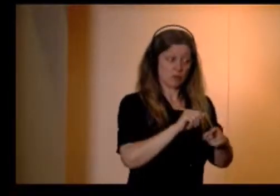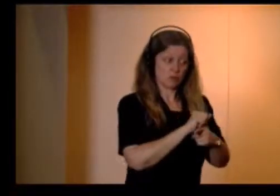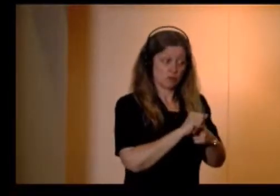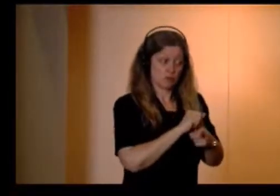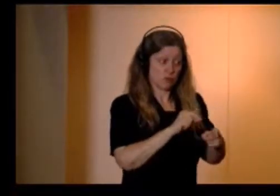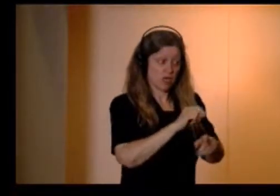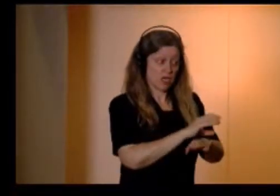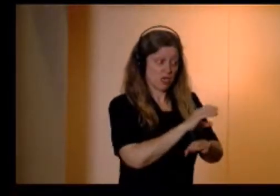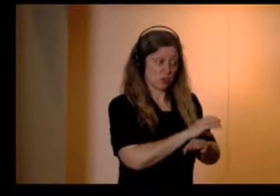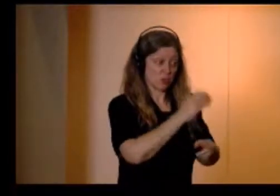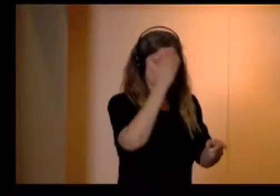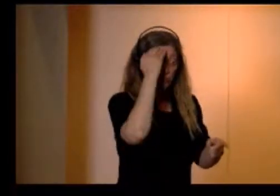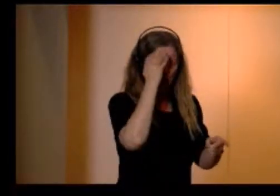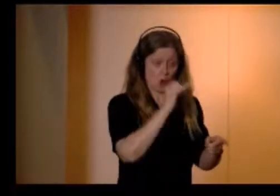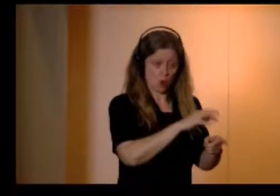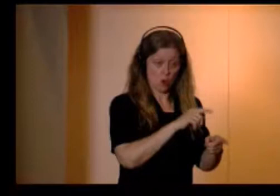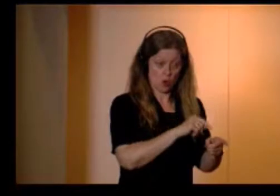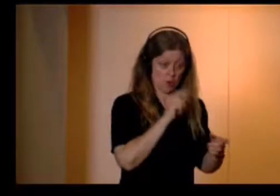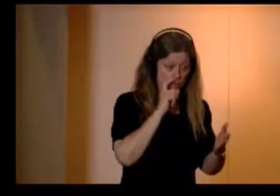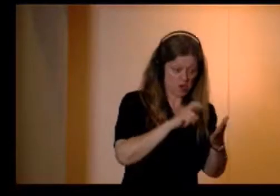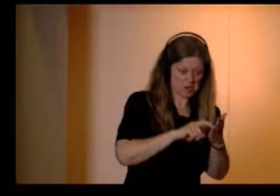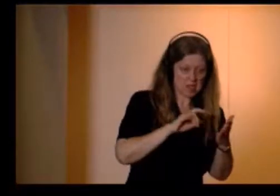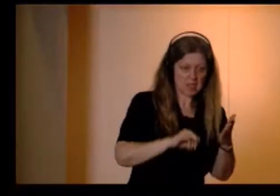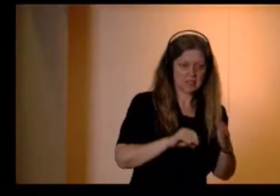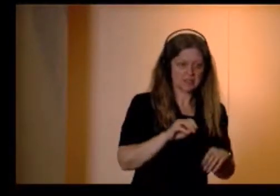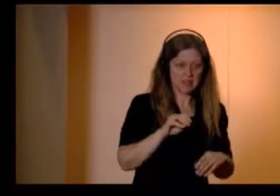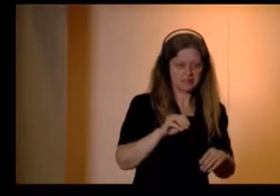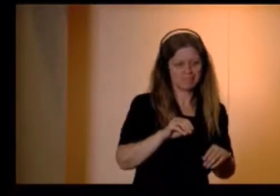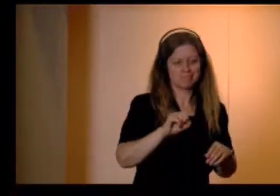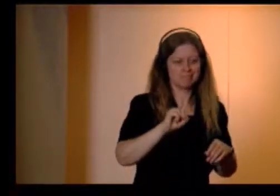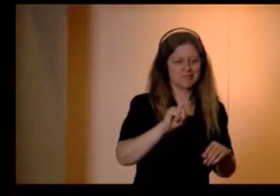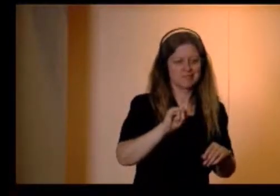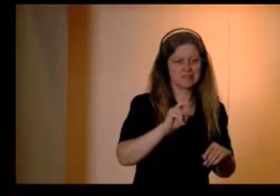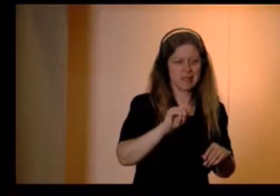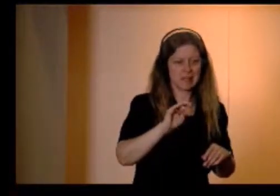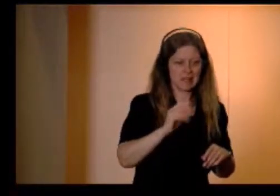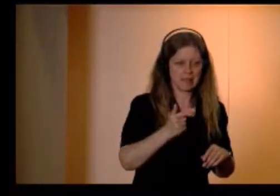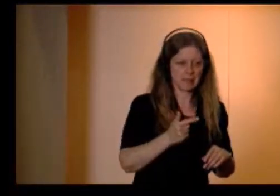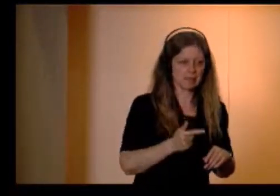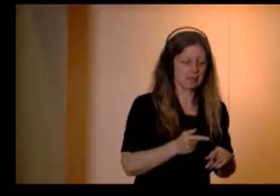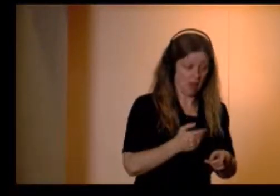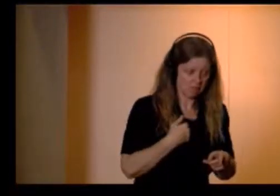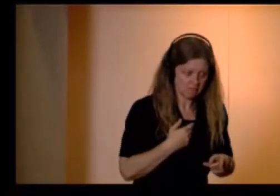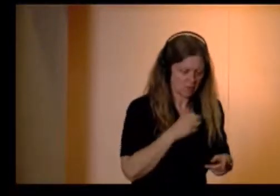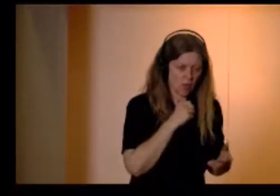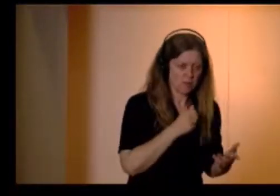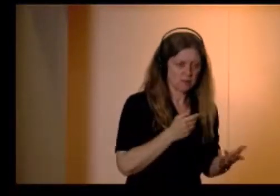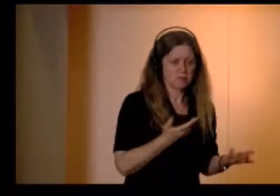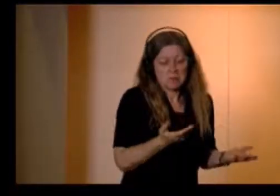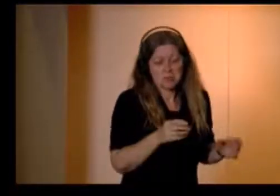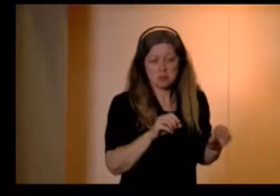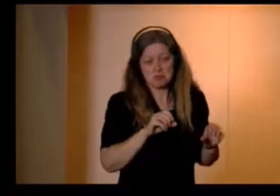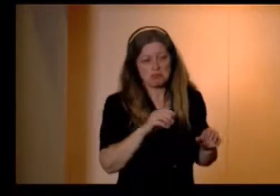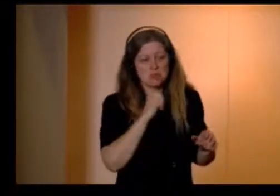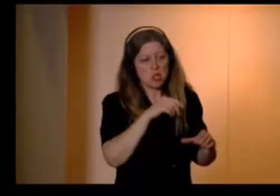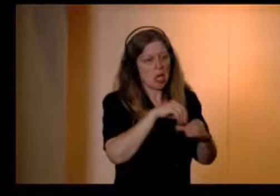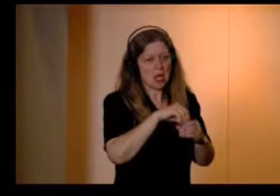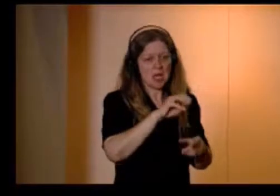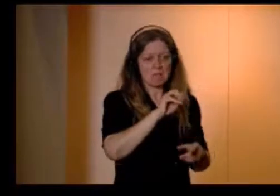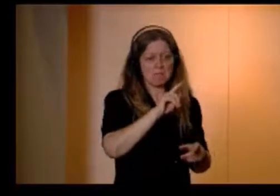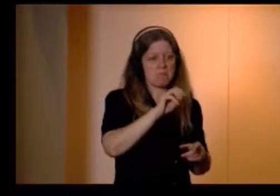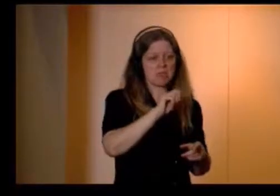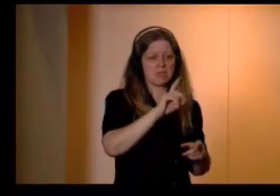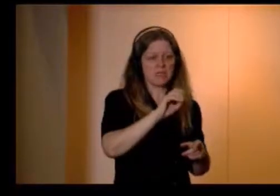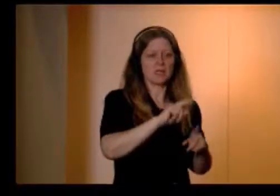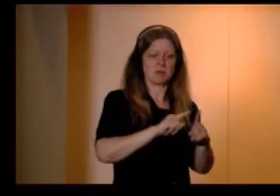isn't something that's generally in metadata, but it could be something that's useful to know. And so since it wasn't in metadata, we had to build out our training